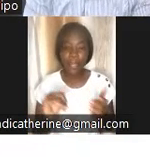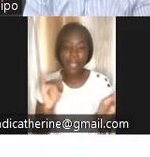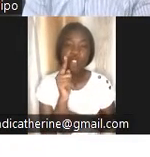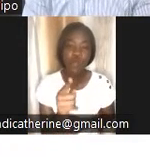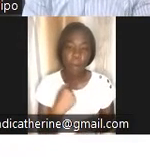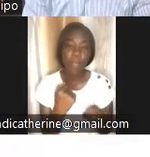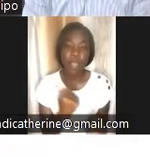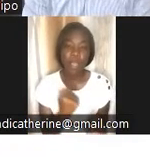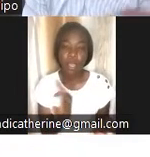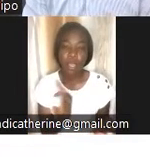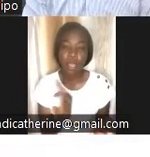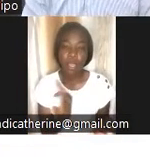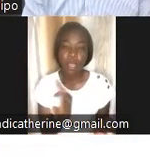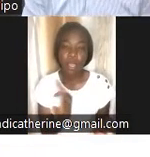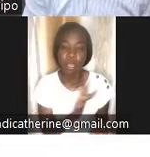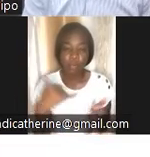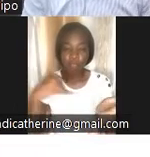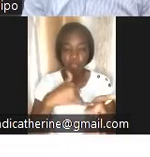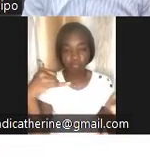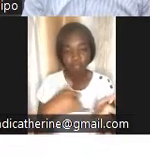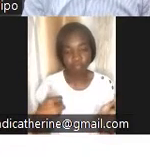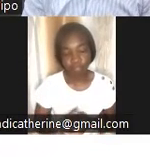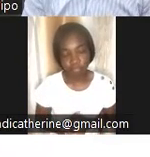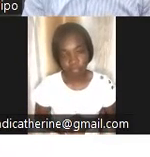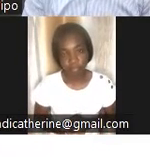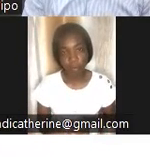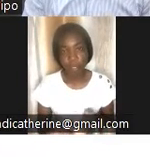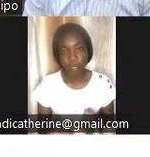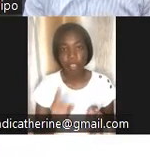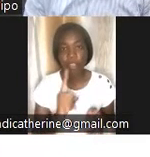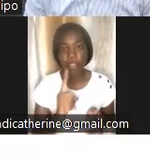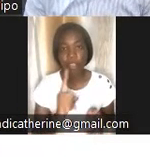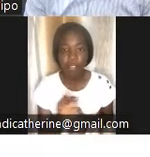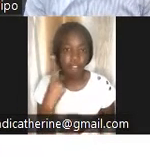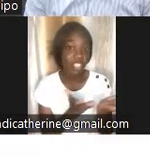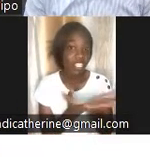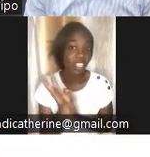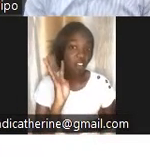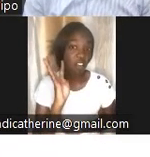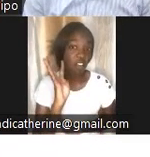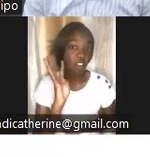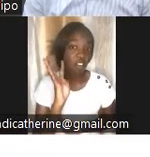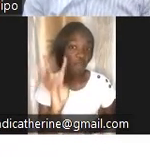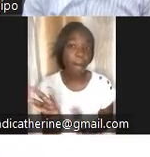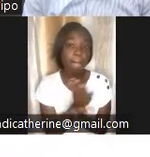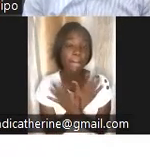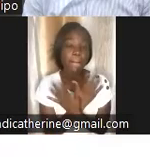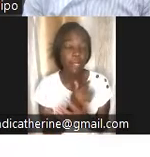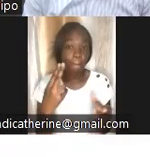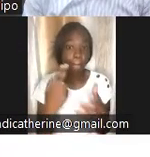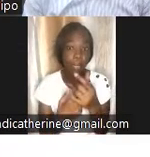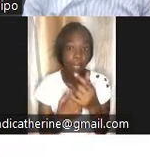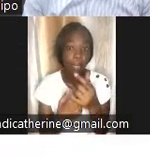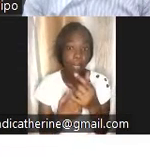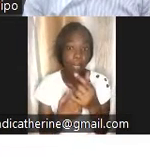inclusive. So for the season 4 partners, we have, allow me to start with